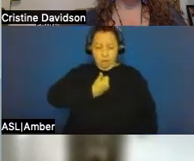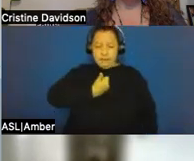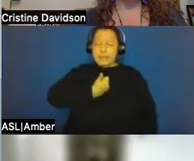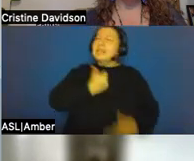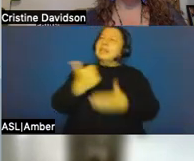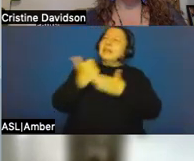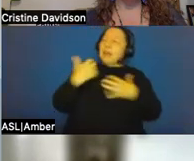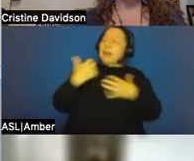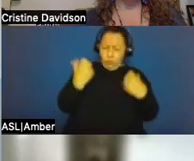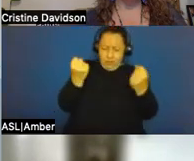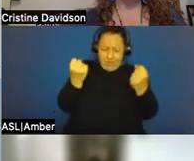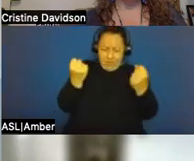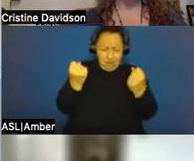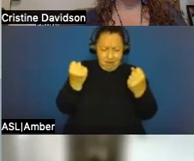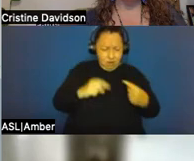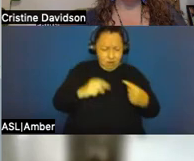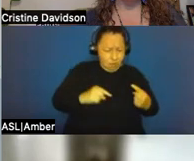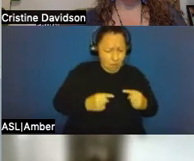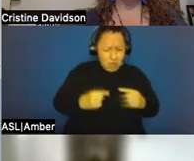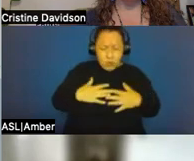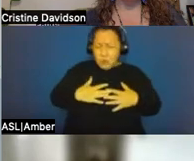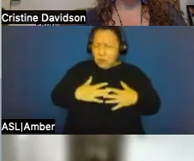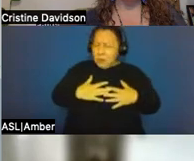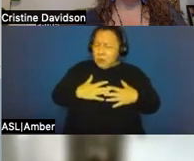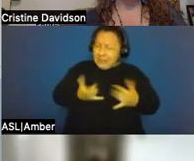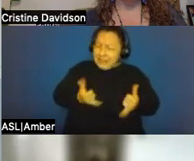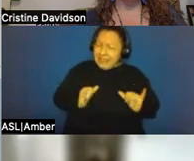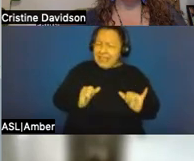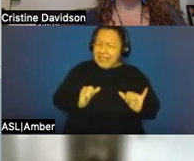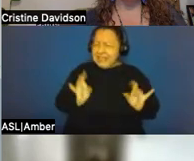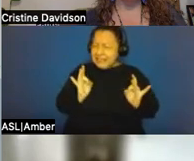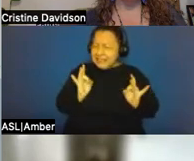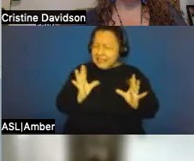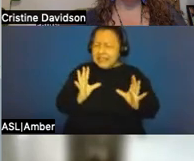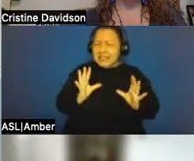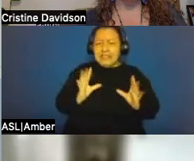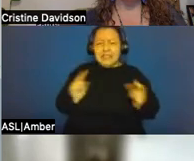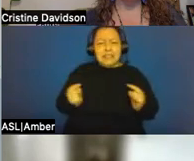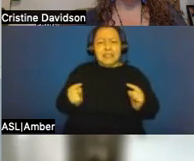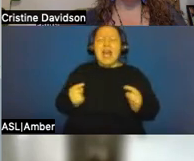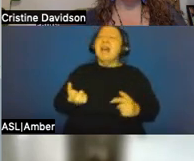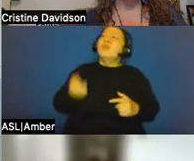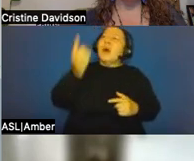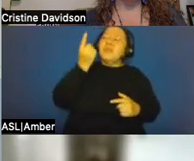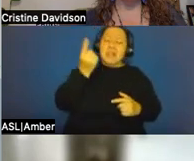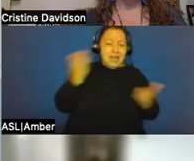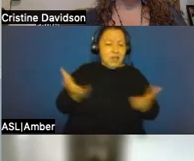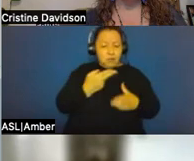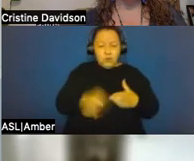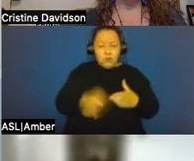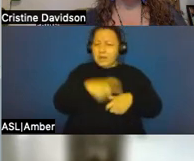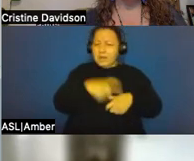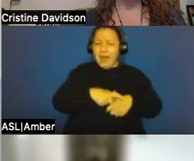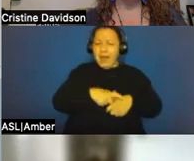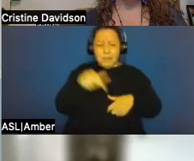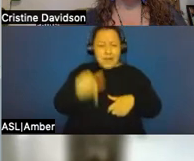parts that are still hurting, and to know that we only get to be here for a short amount of time in this